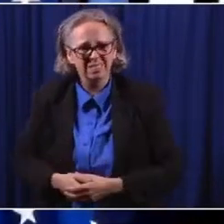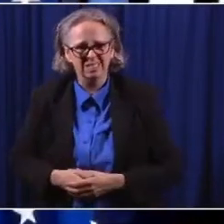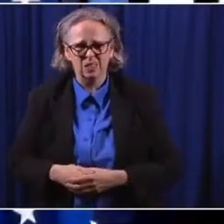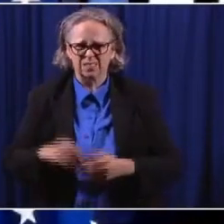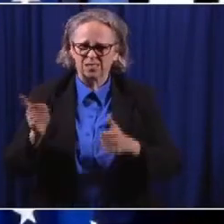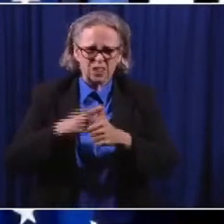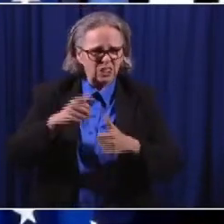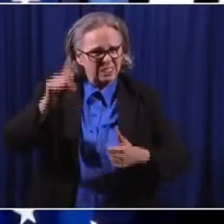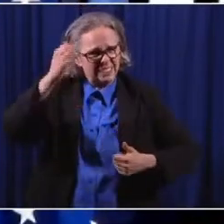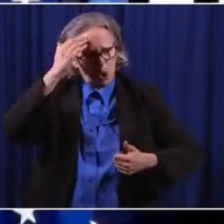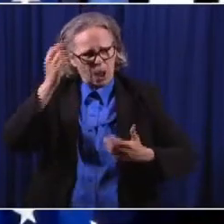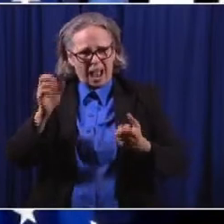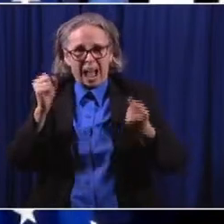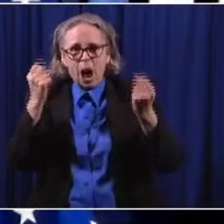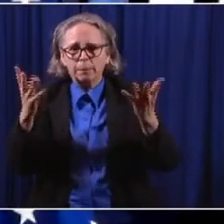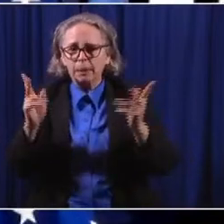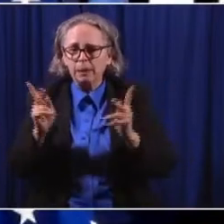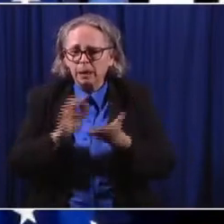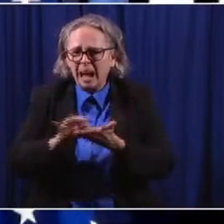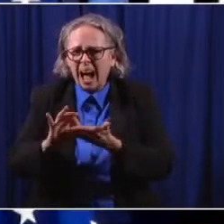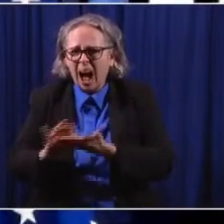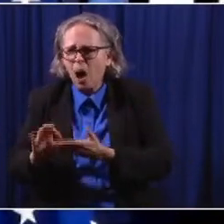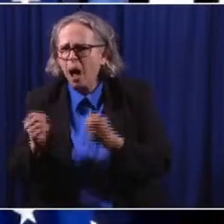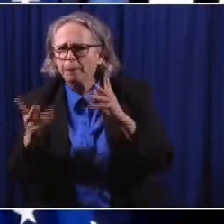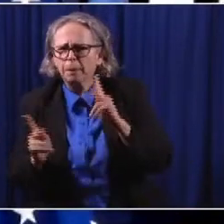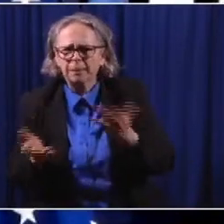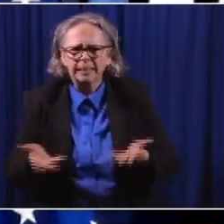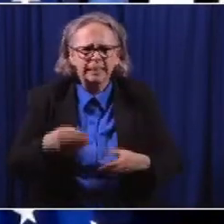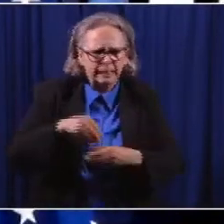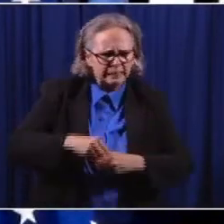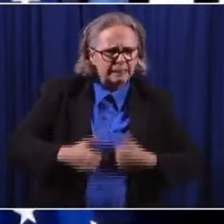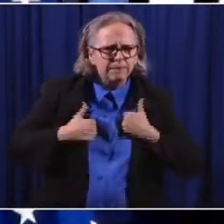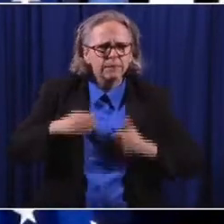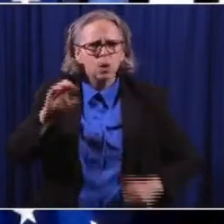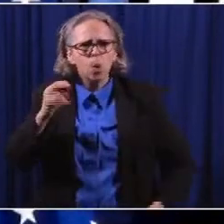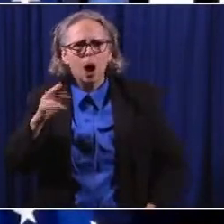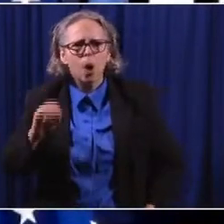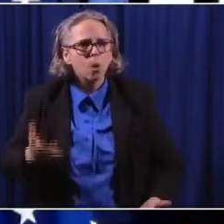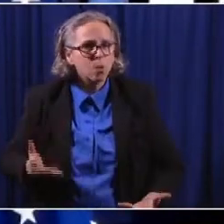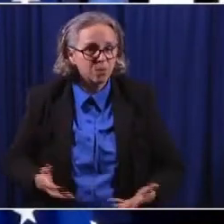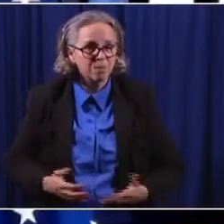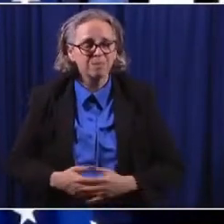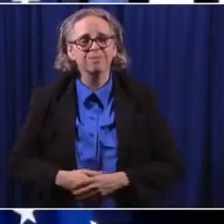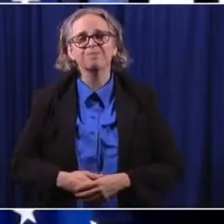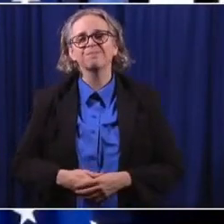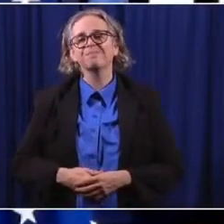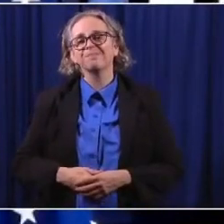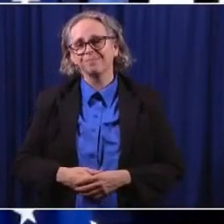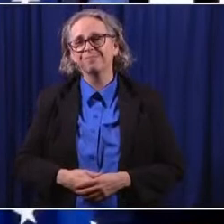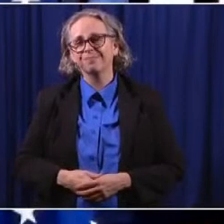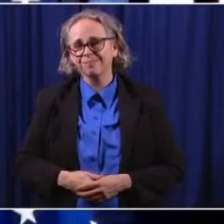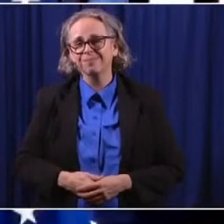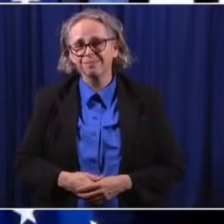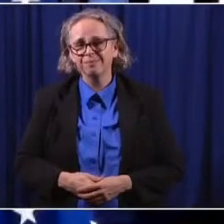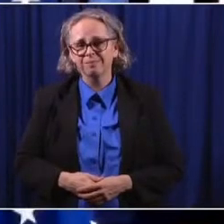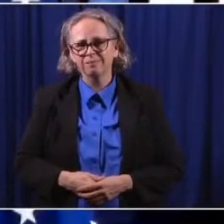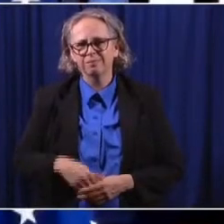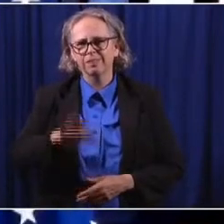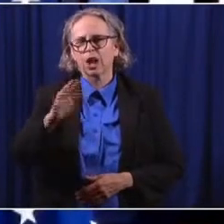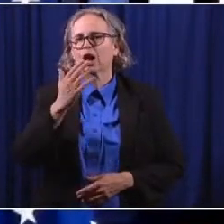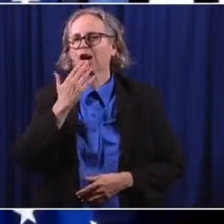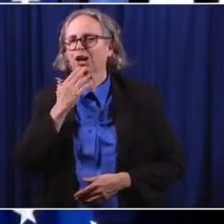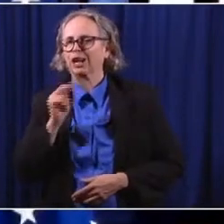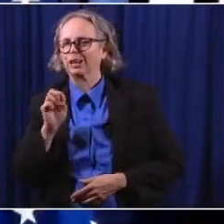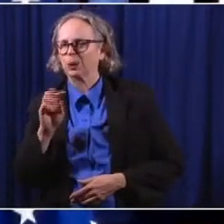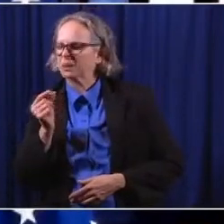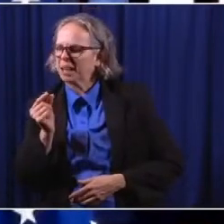are accounting for ourselves in the census. Another piece of economic information, a little bit of good news.